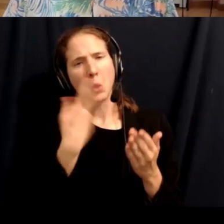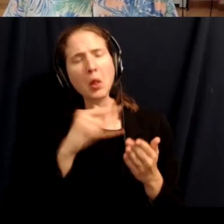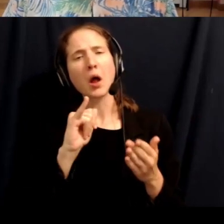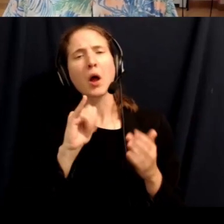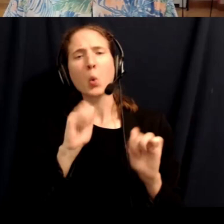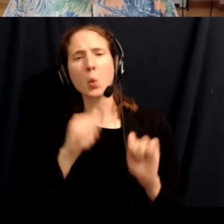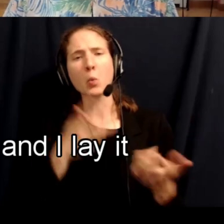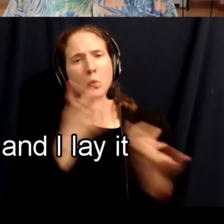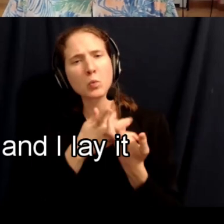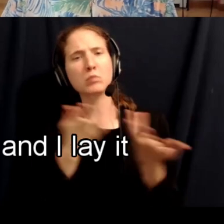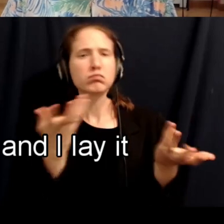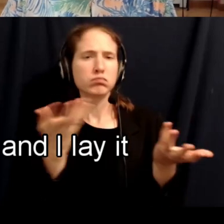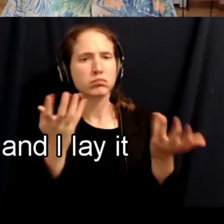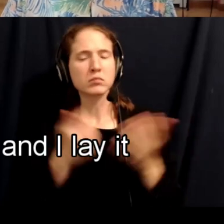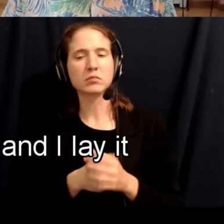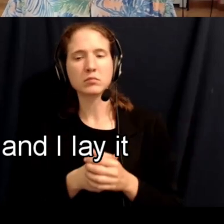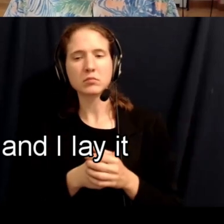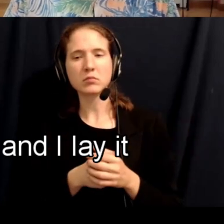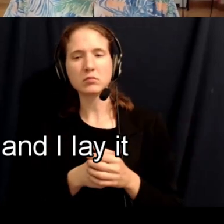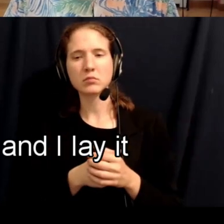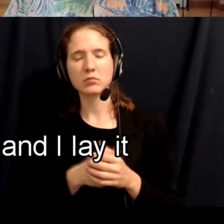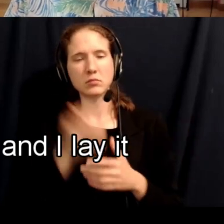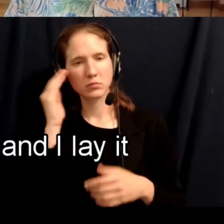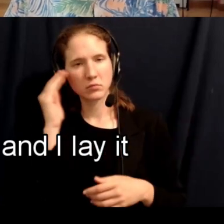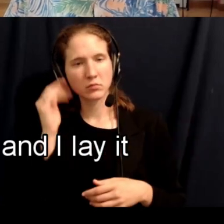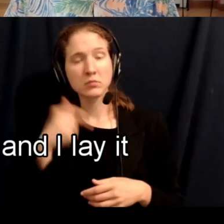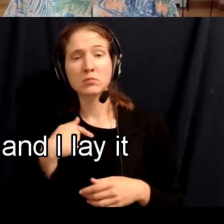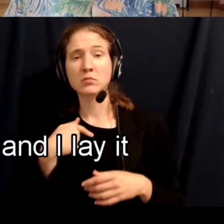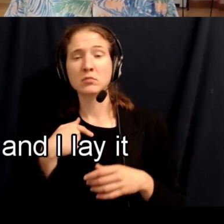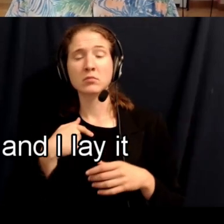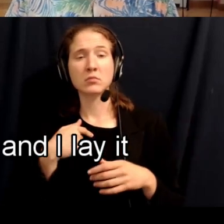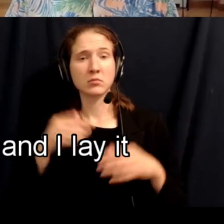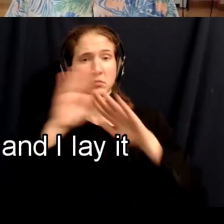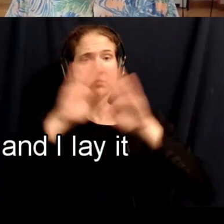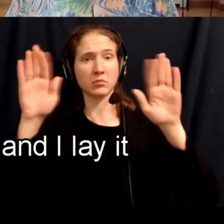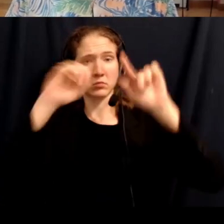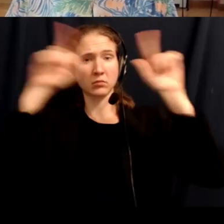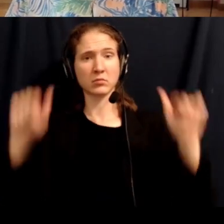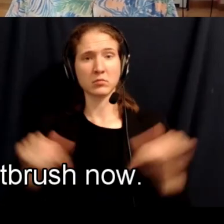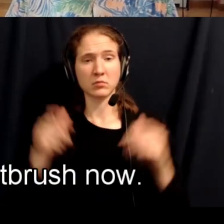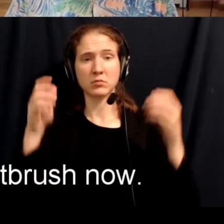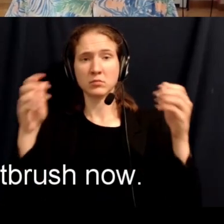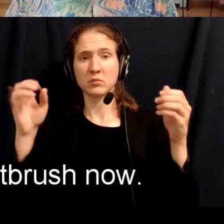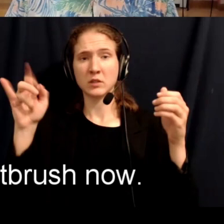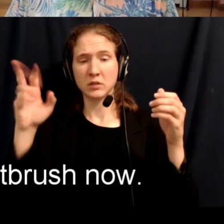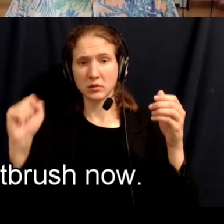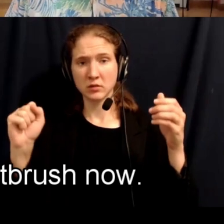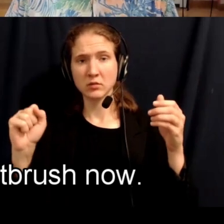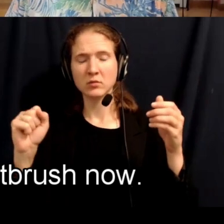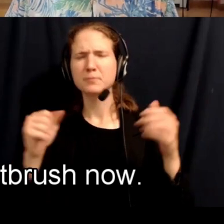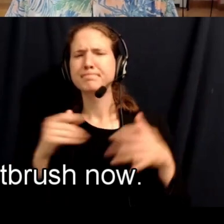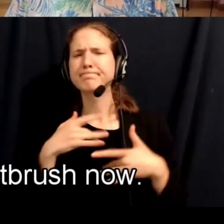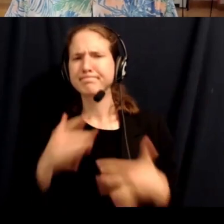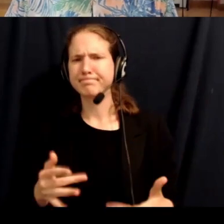work. And so I'll take a canvas, and I lay it out. I lay things out